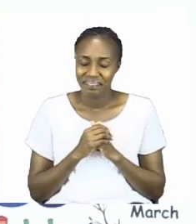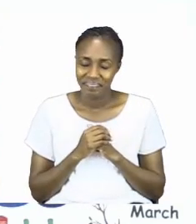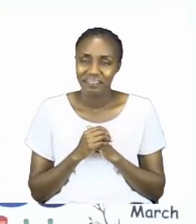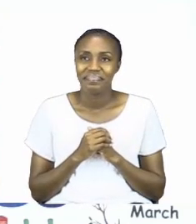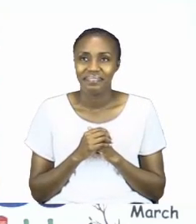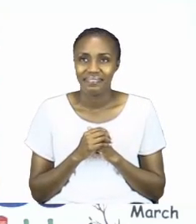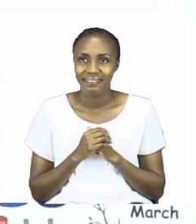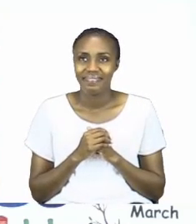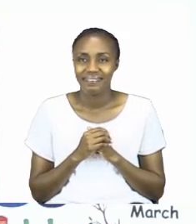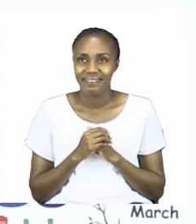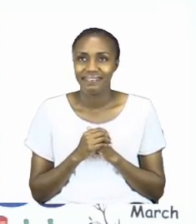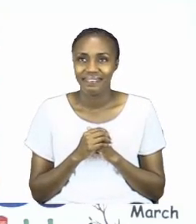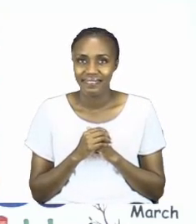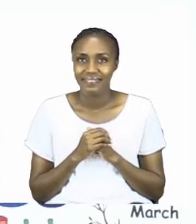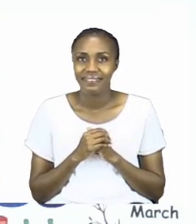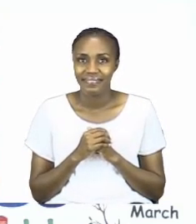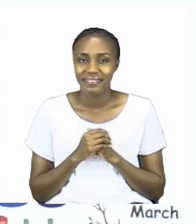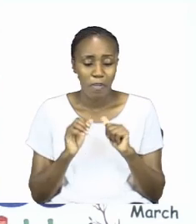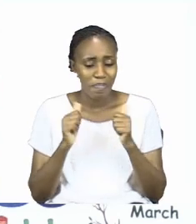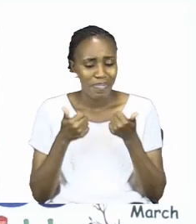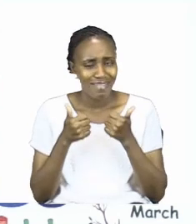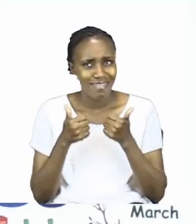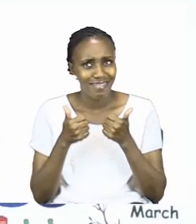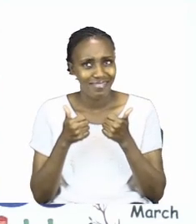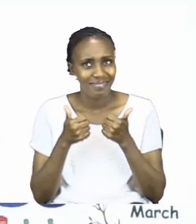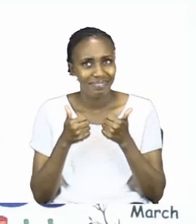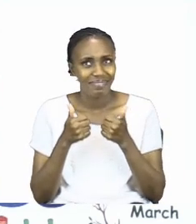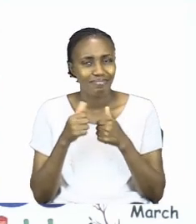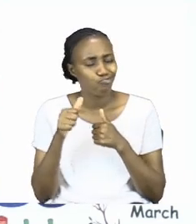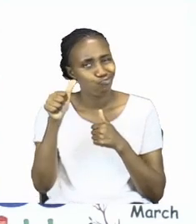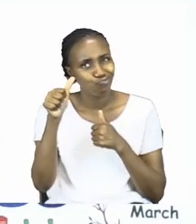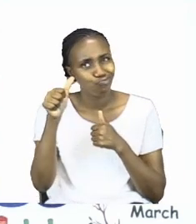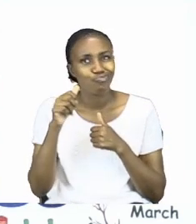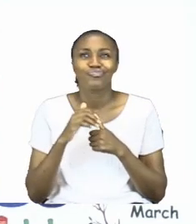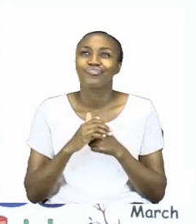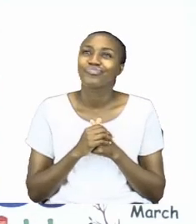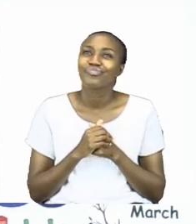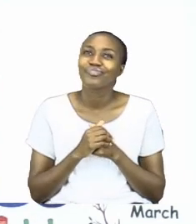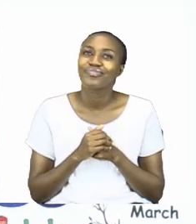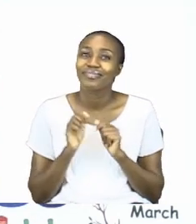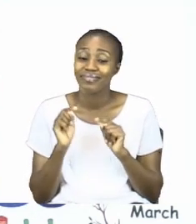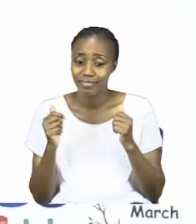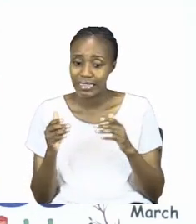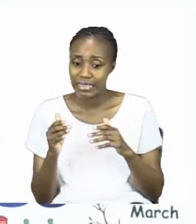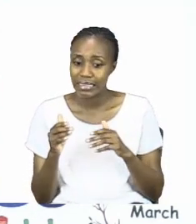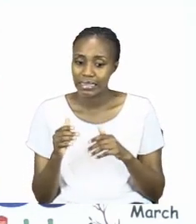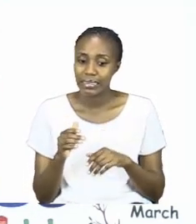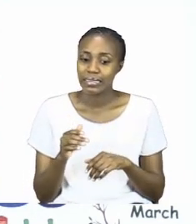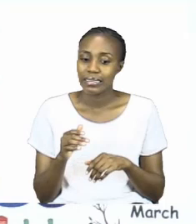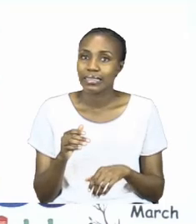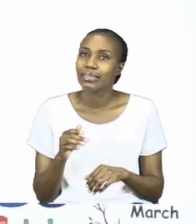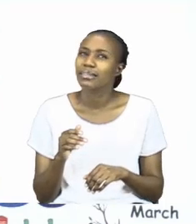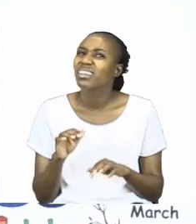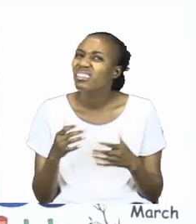with all of our numbers. Good job, everyone. Now this was from small to big.